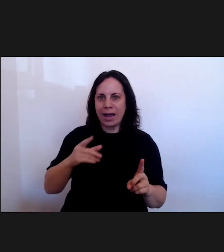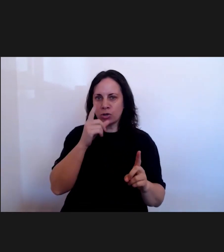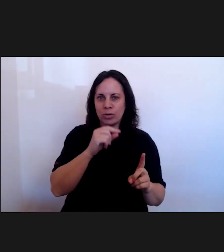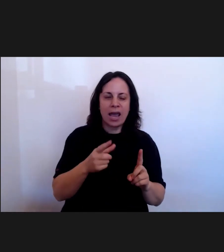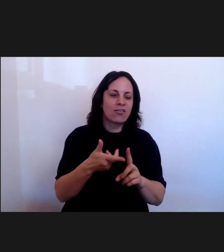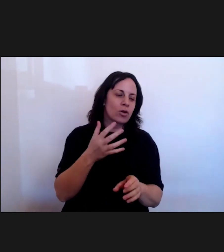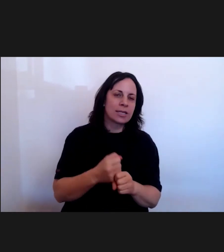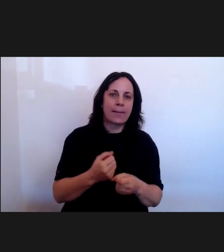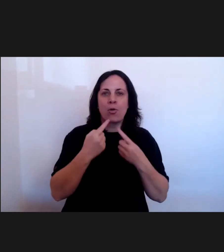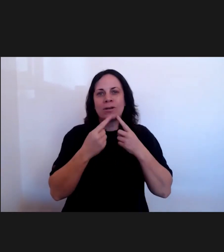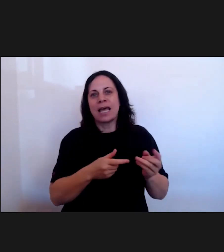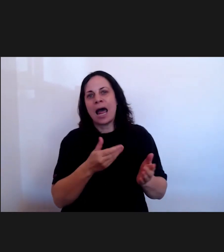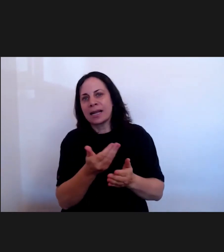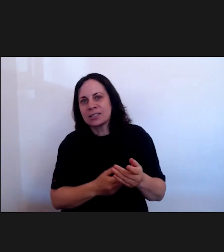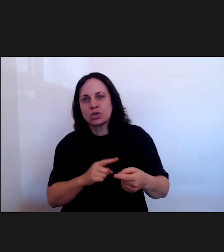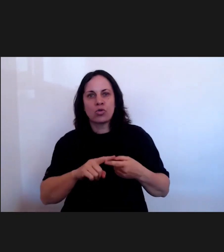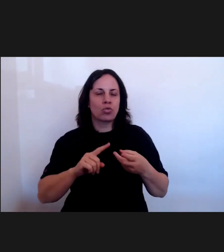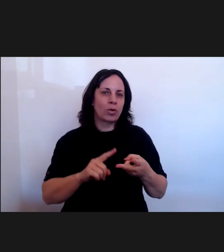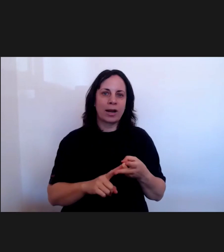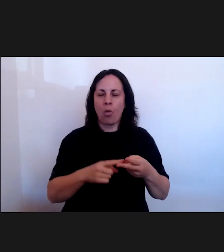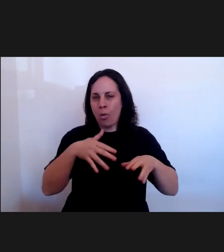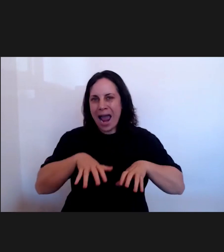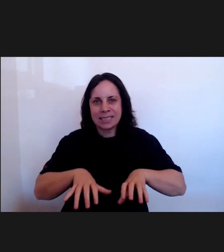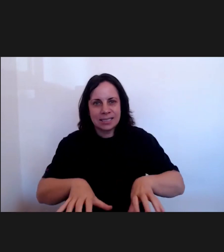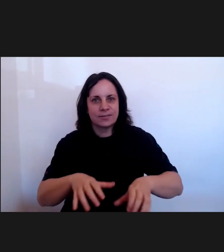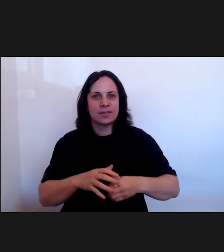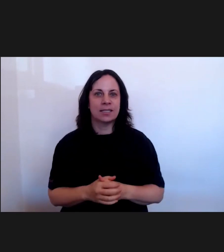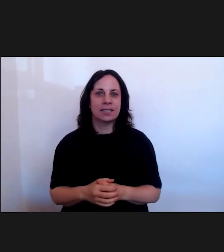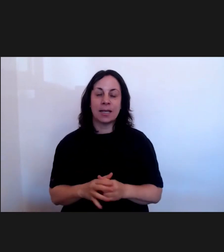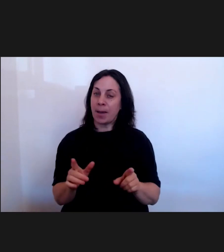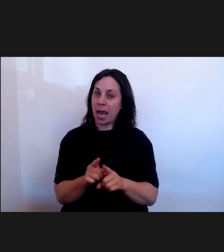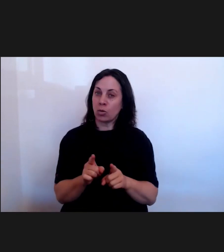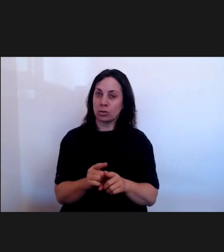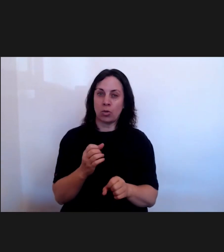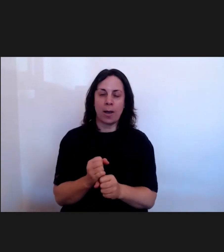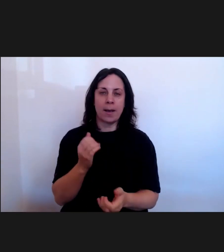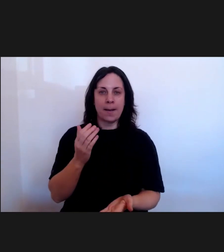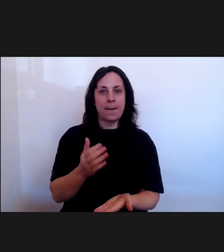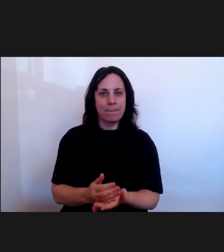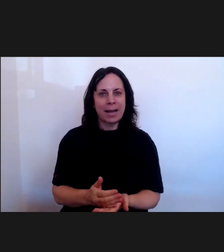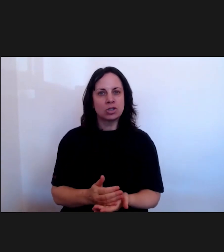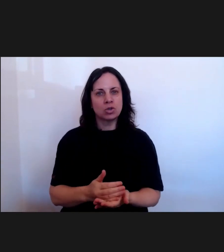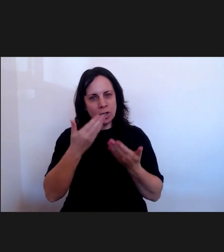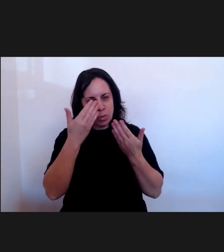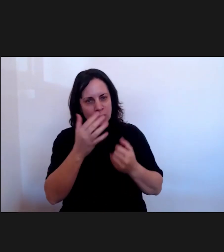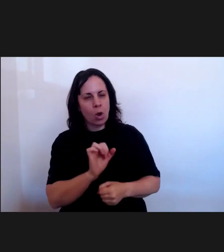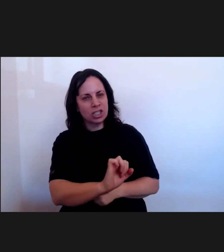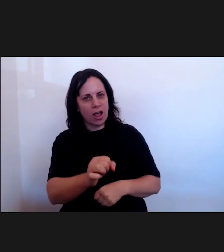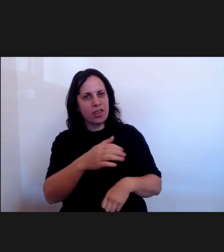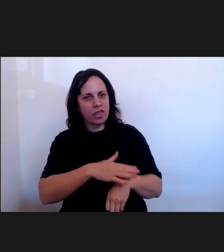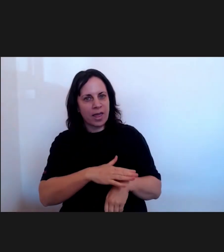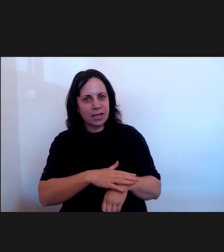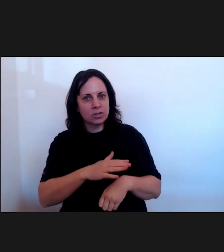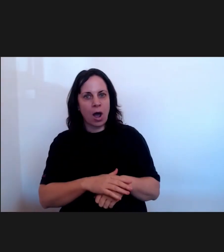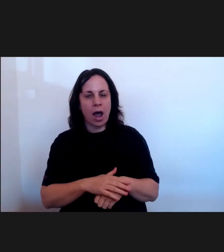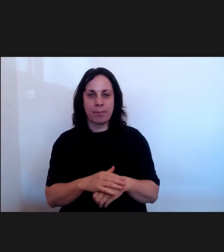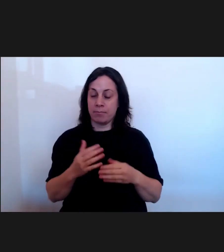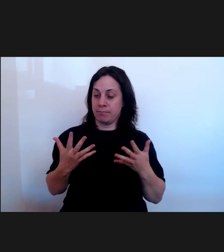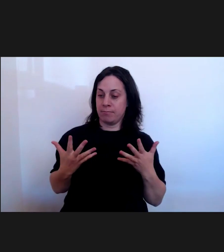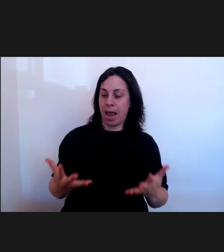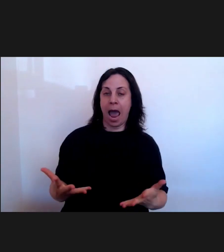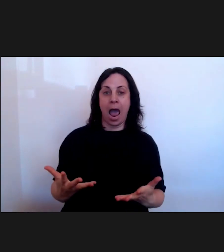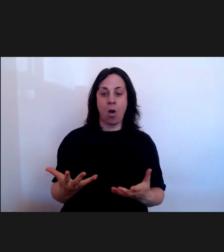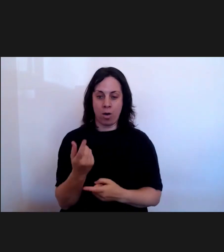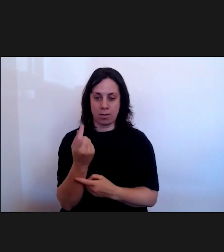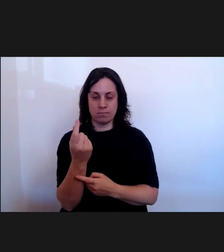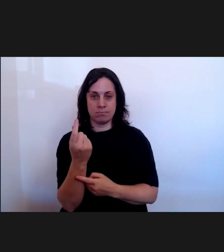And please, anything you do, also honor the time and acknowledge the young people, either with money or in-kind